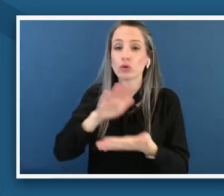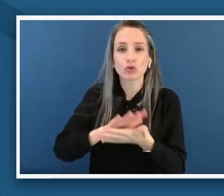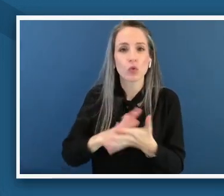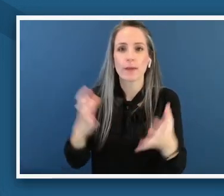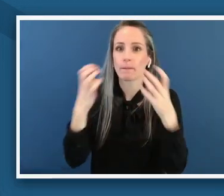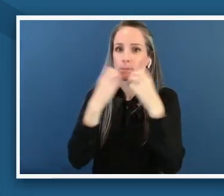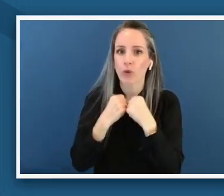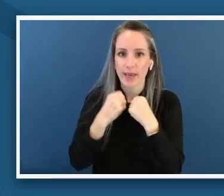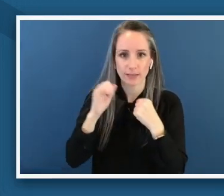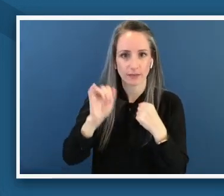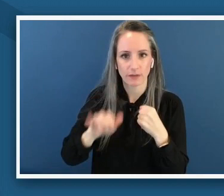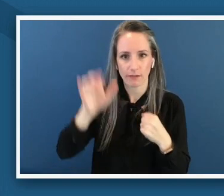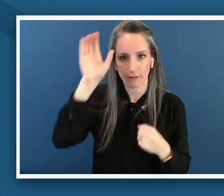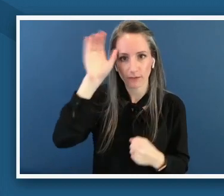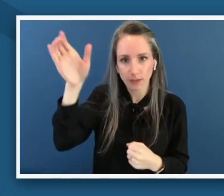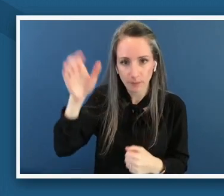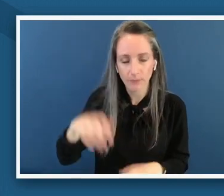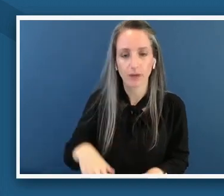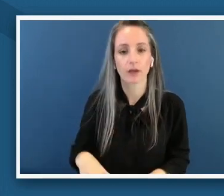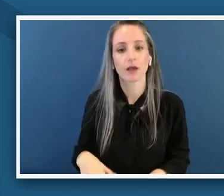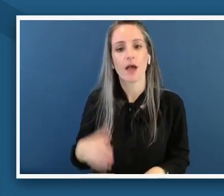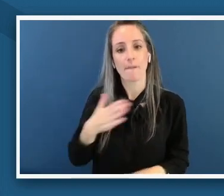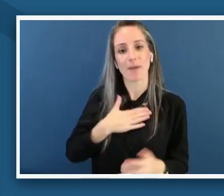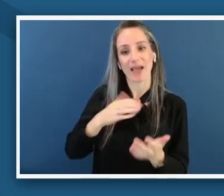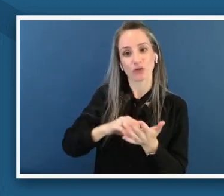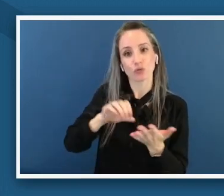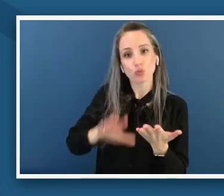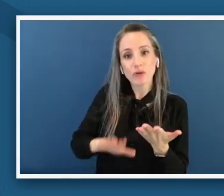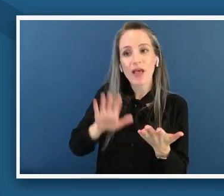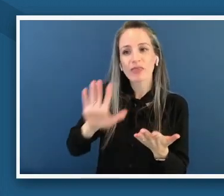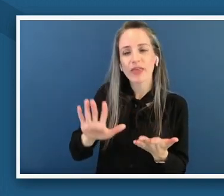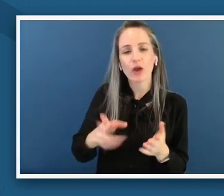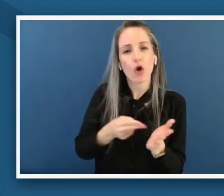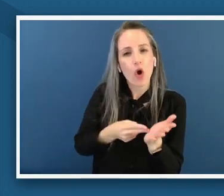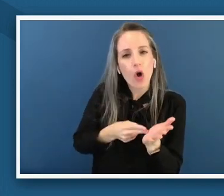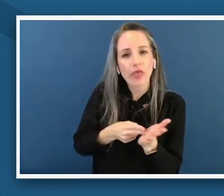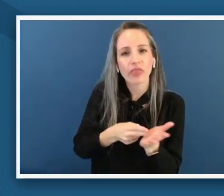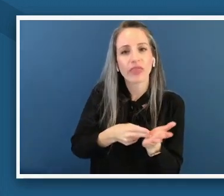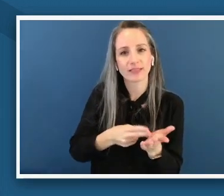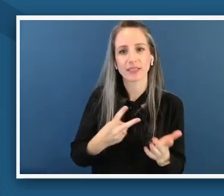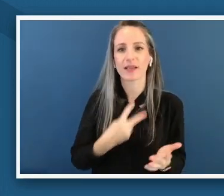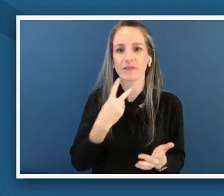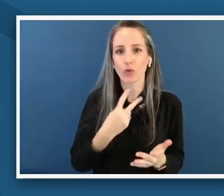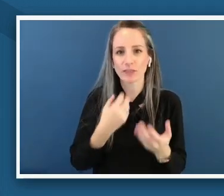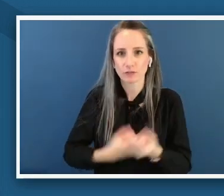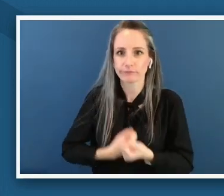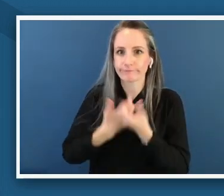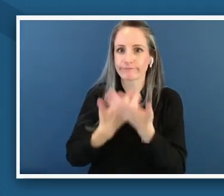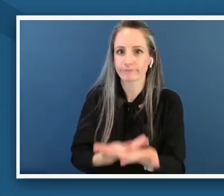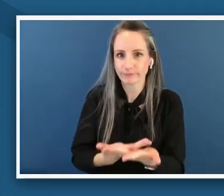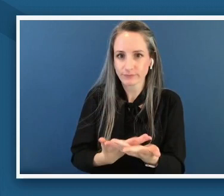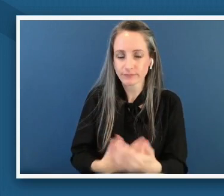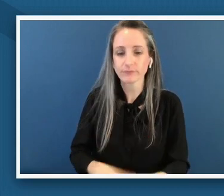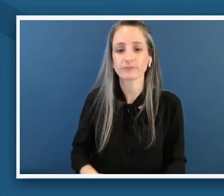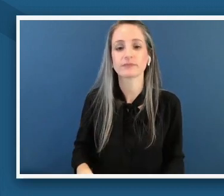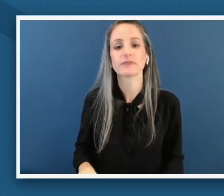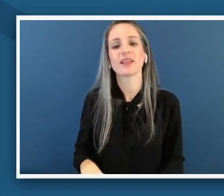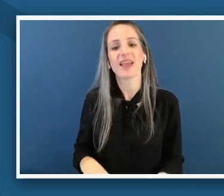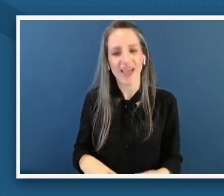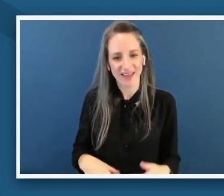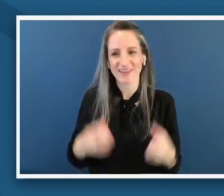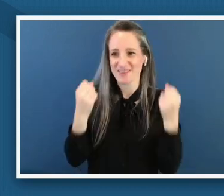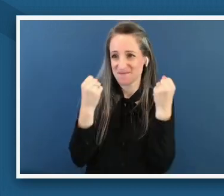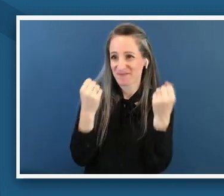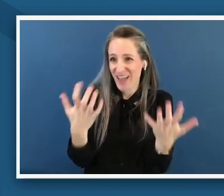for my students' authentic voices to come out. One of the things I love, and we are at the beginning of many school years, our school's